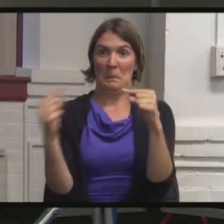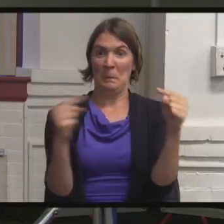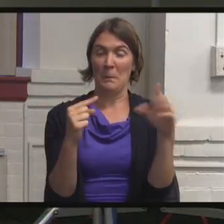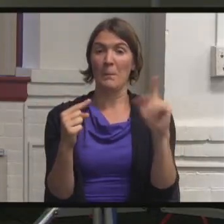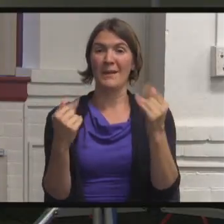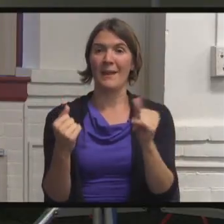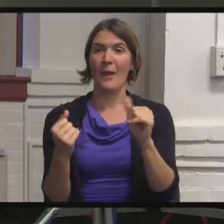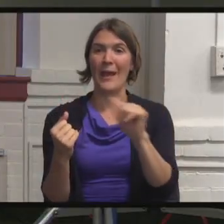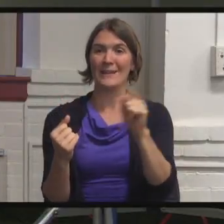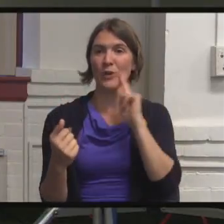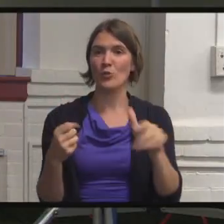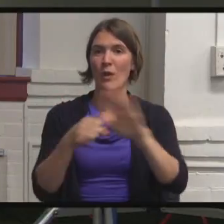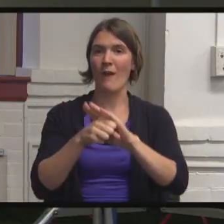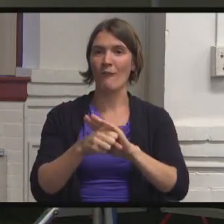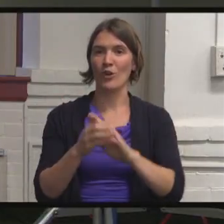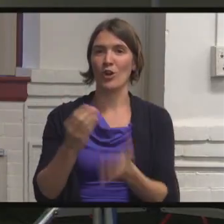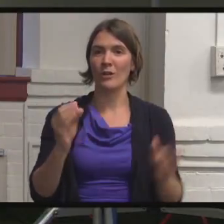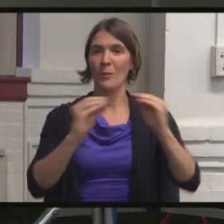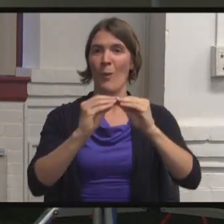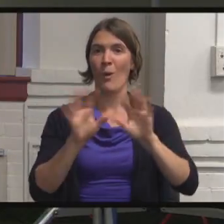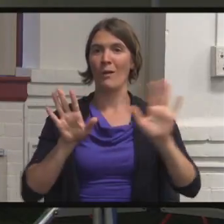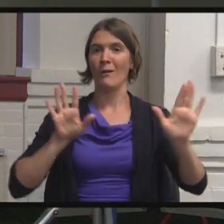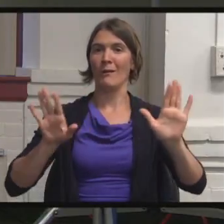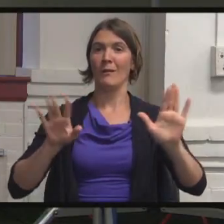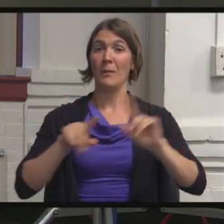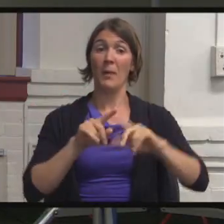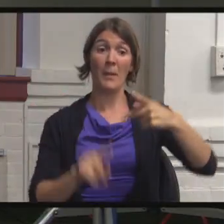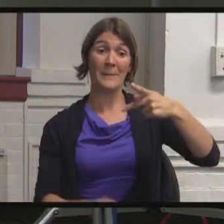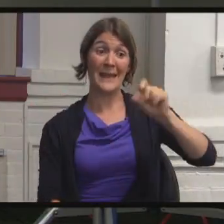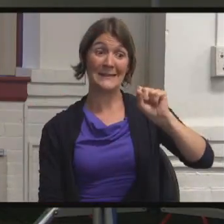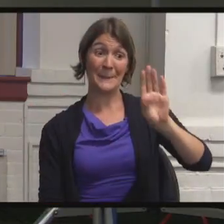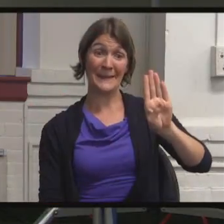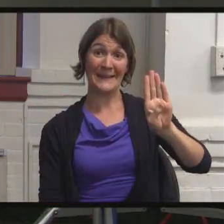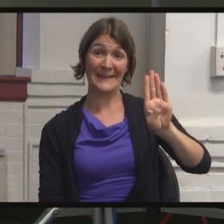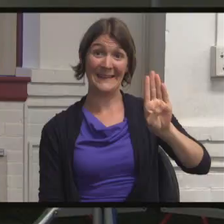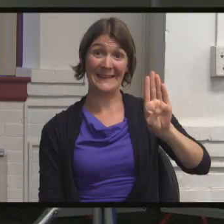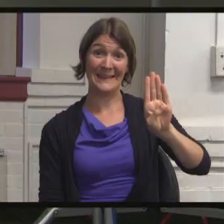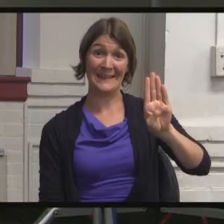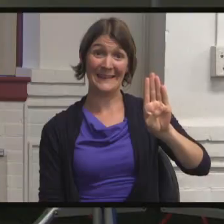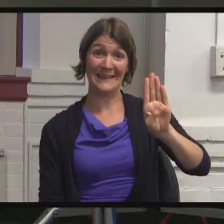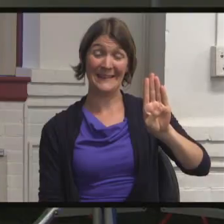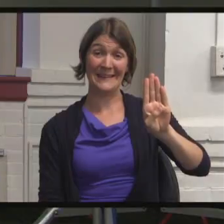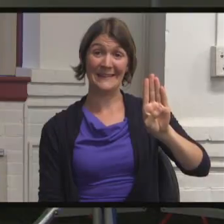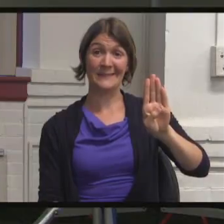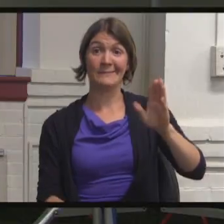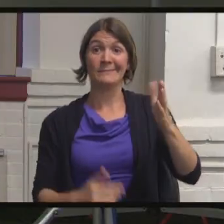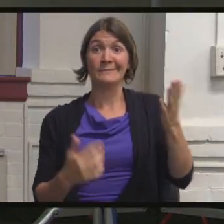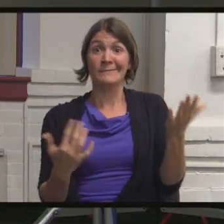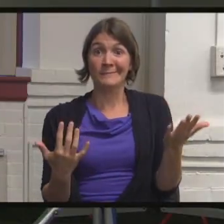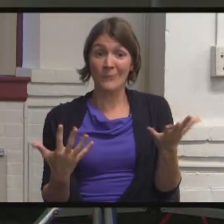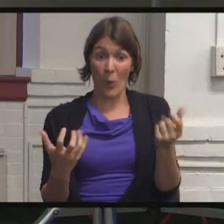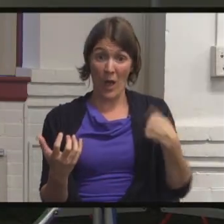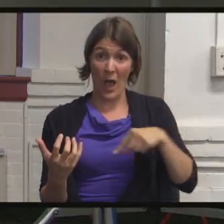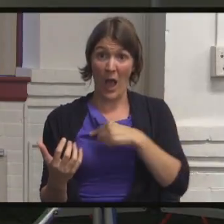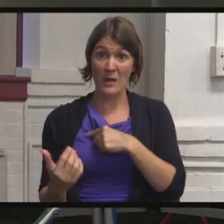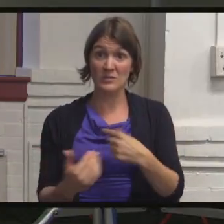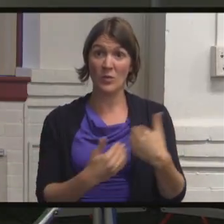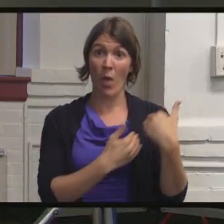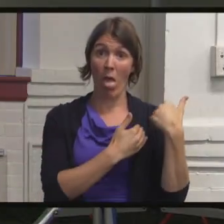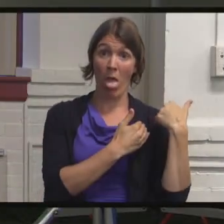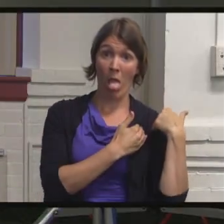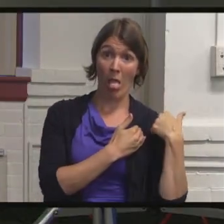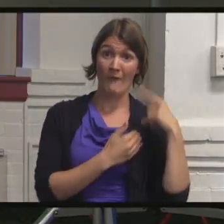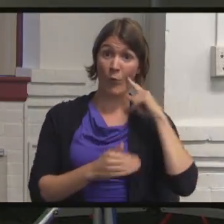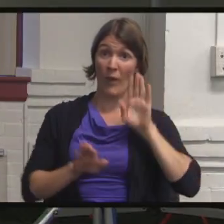Verizon. But I don't think that the Public Service Board means us as a community to bear the brunt